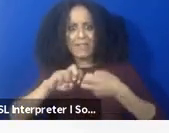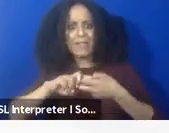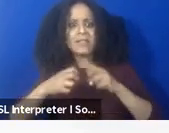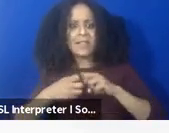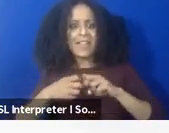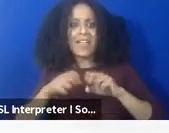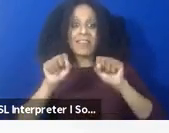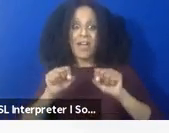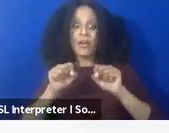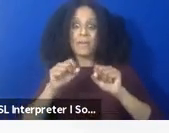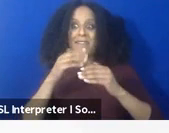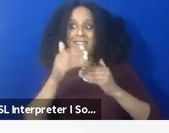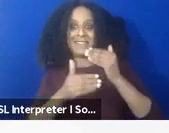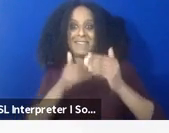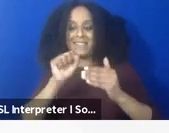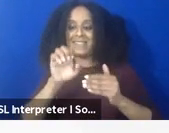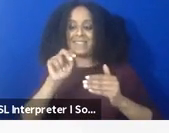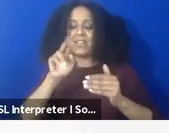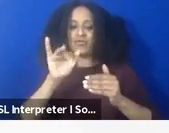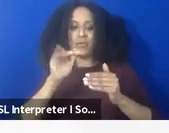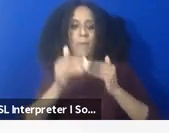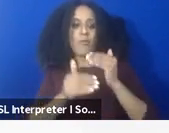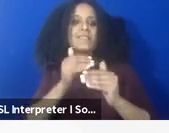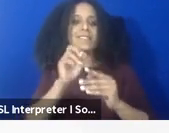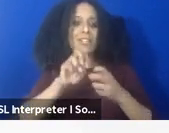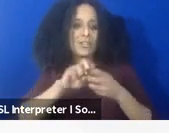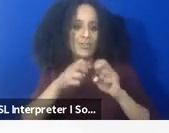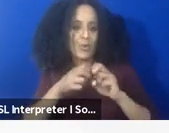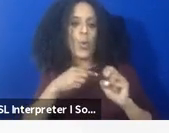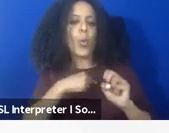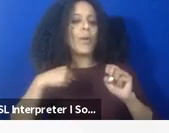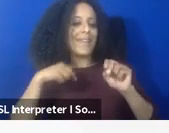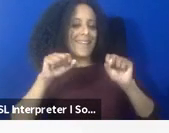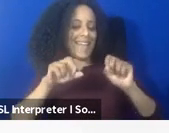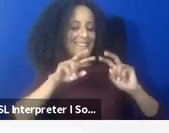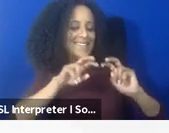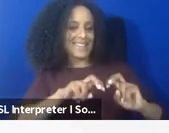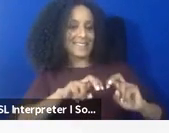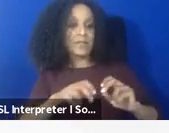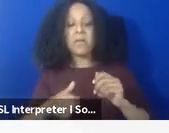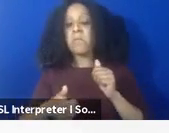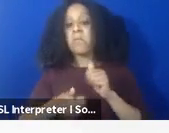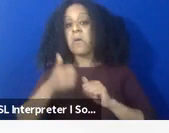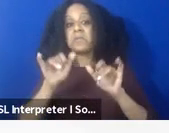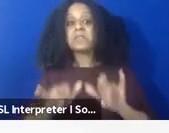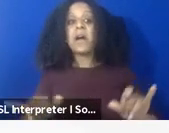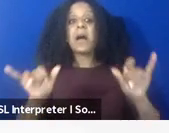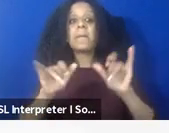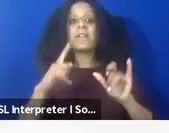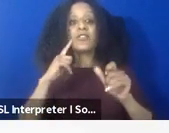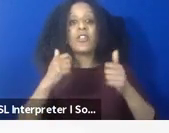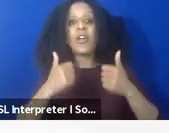auditory processing issue, which is another thing that we can assess. So again, the most common type of hearing loss is